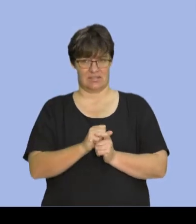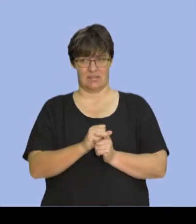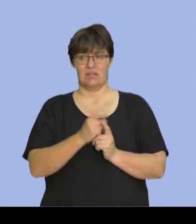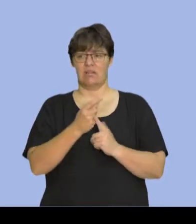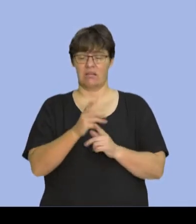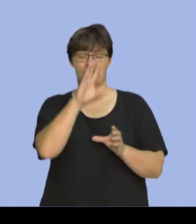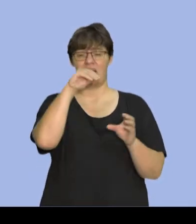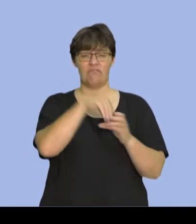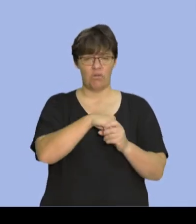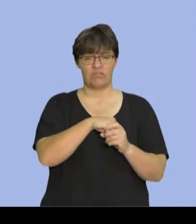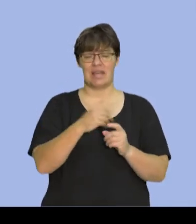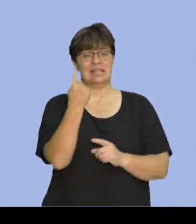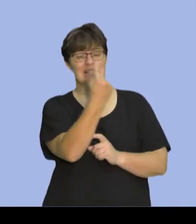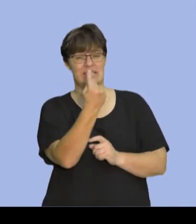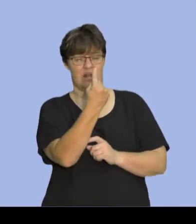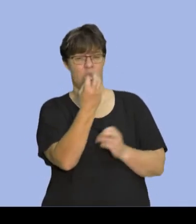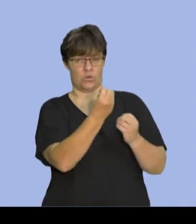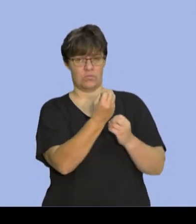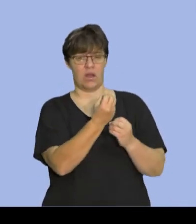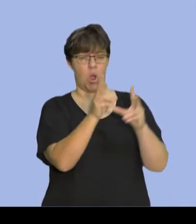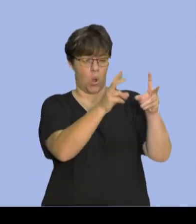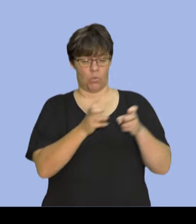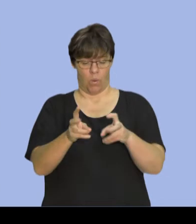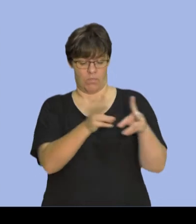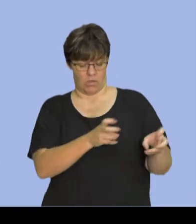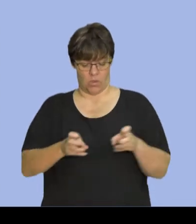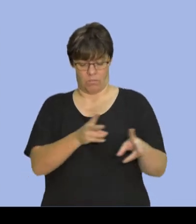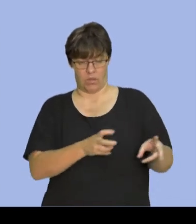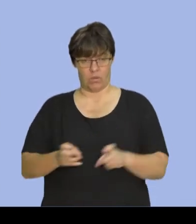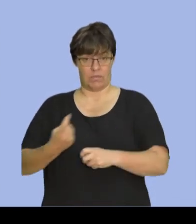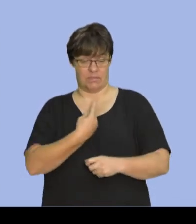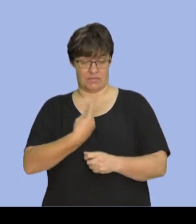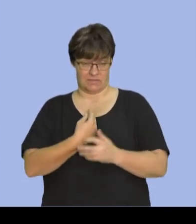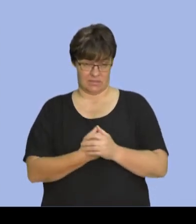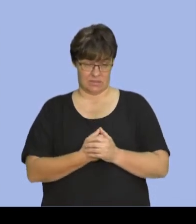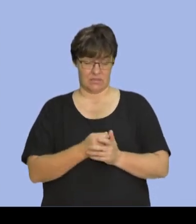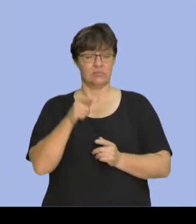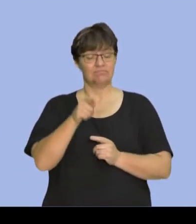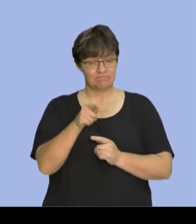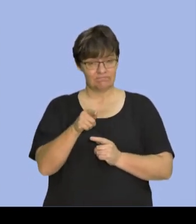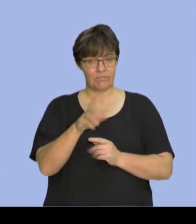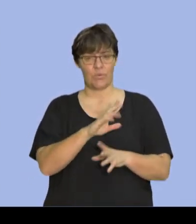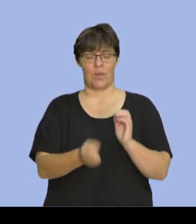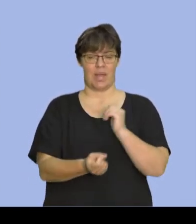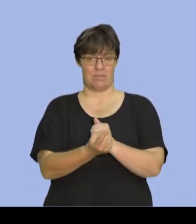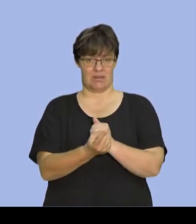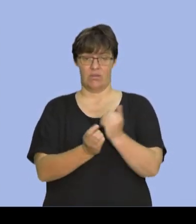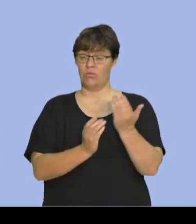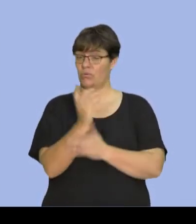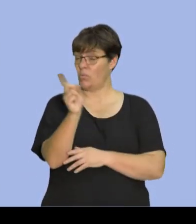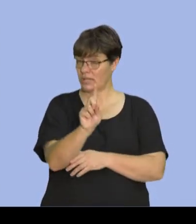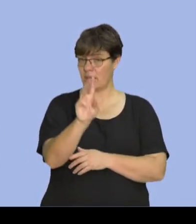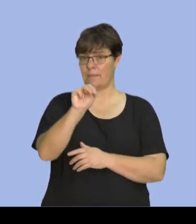asexual reproduction involves a single organism producing copies of itself, and that would mean that this would have to take place